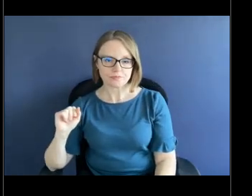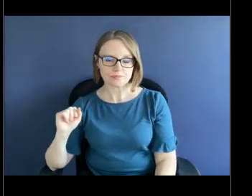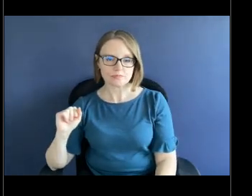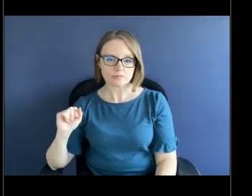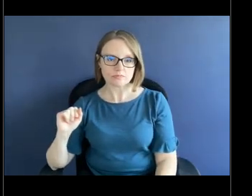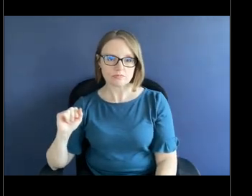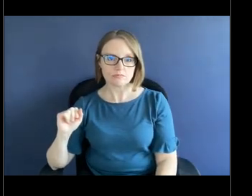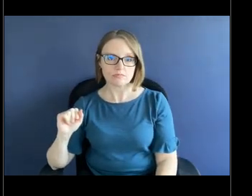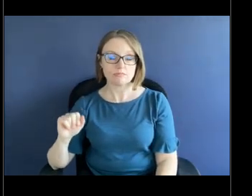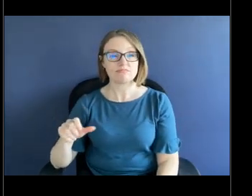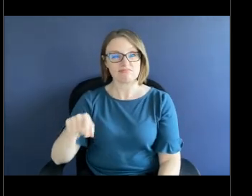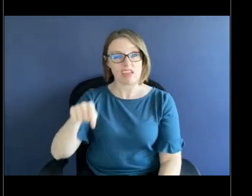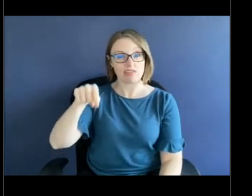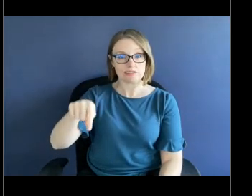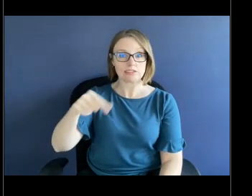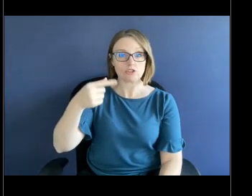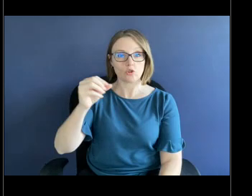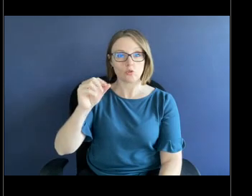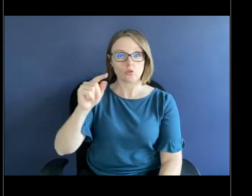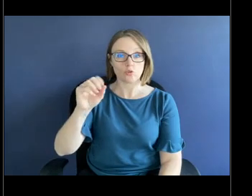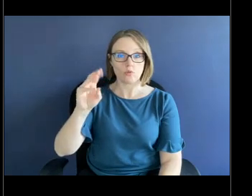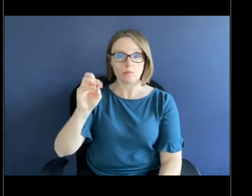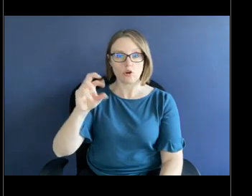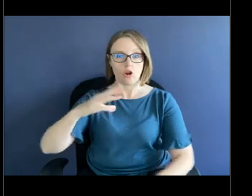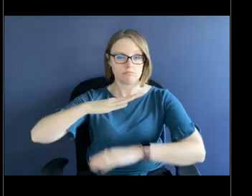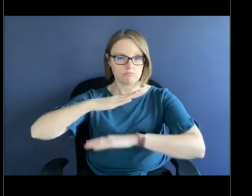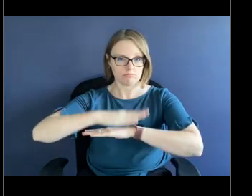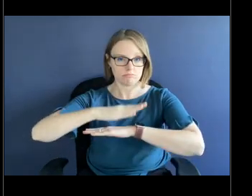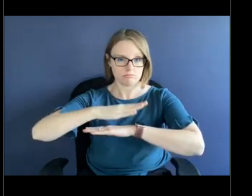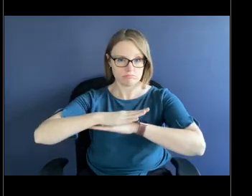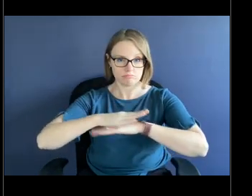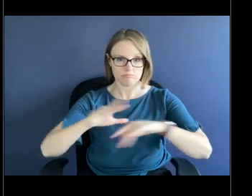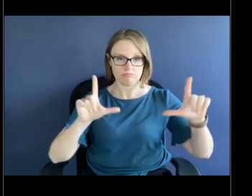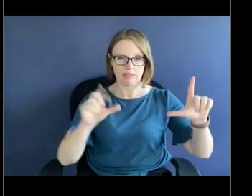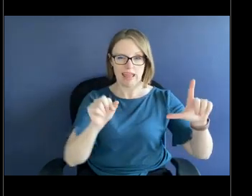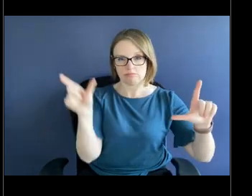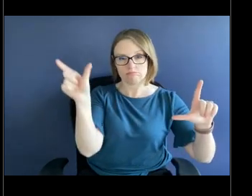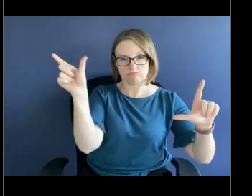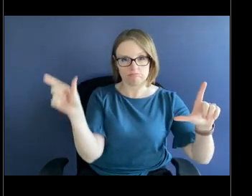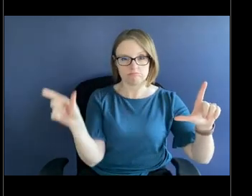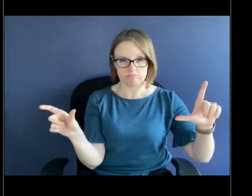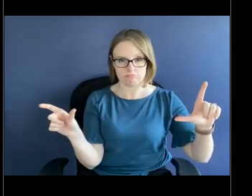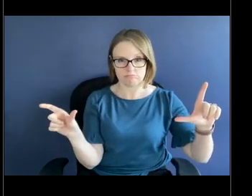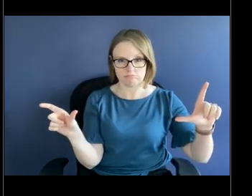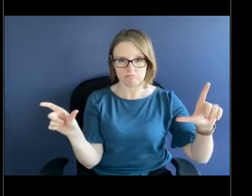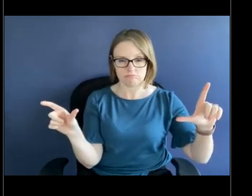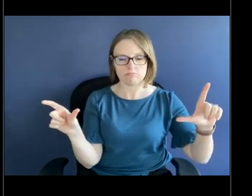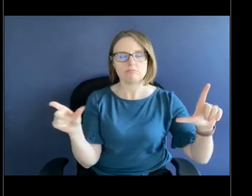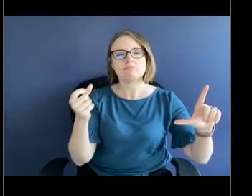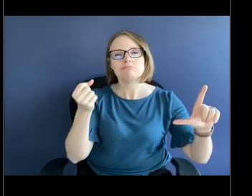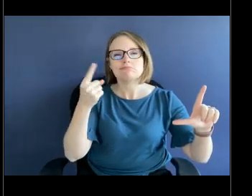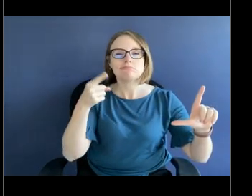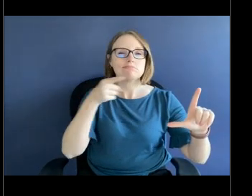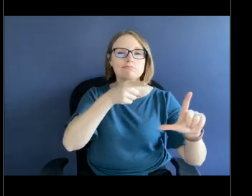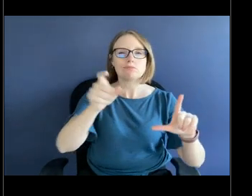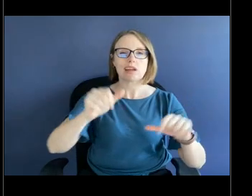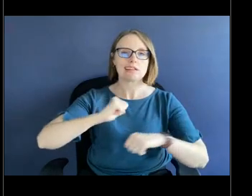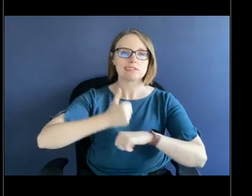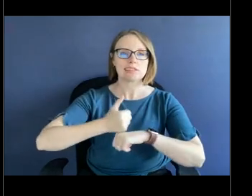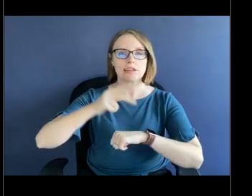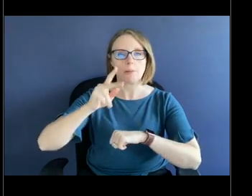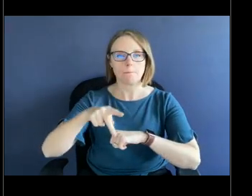The GoToWebinar dashboard and control panel. You can set up the dashboard to include